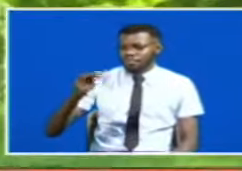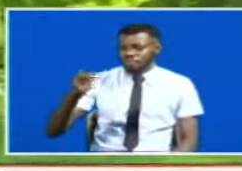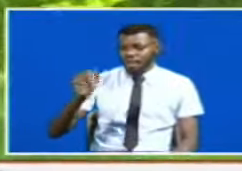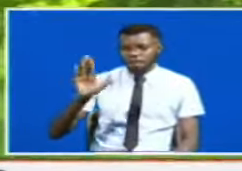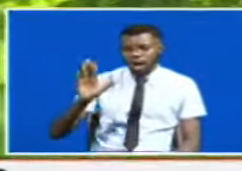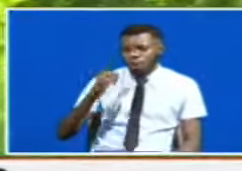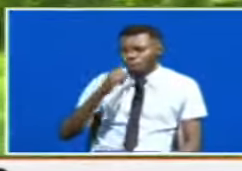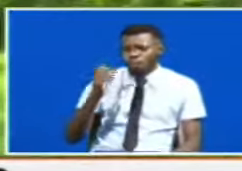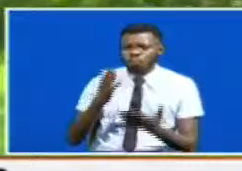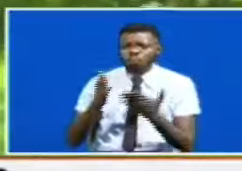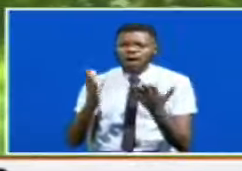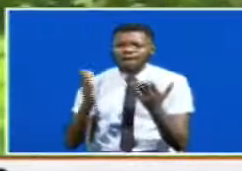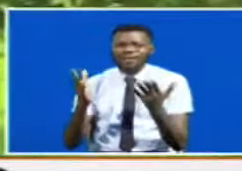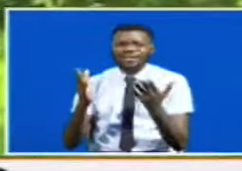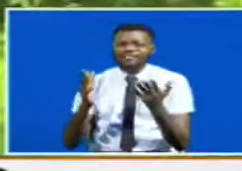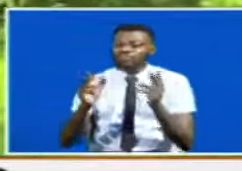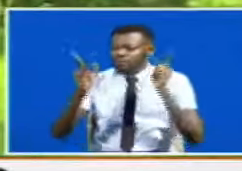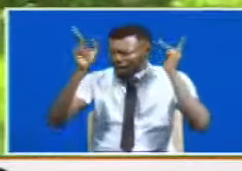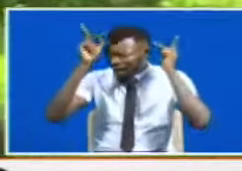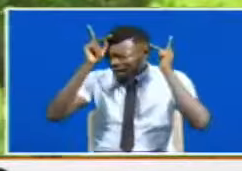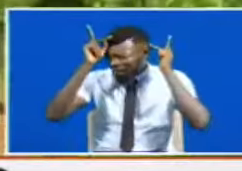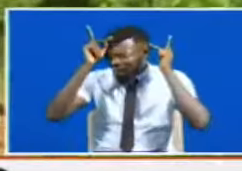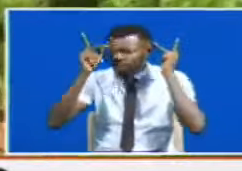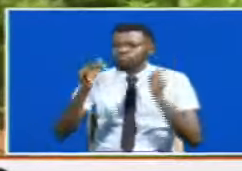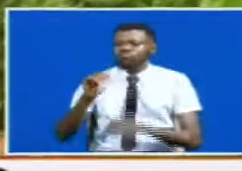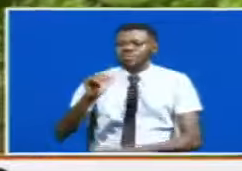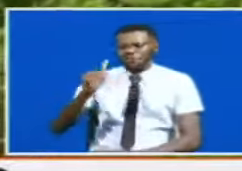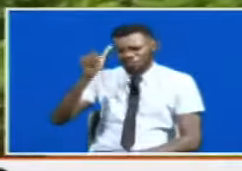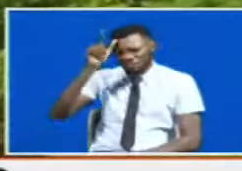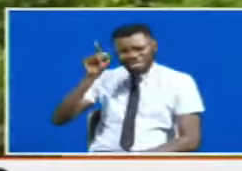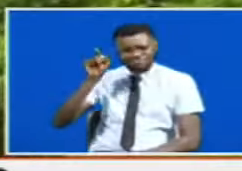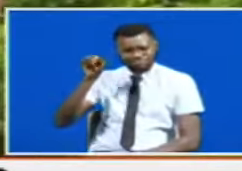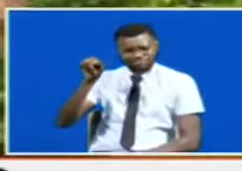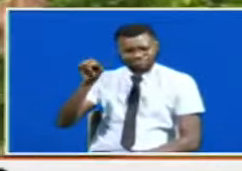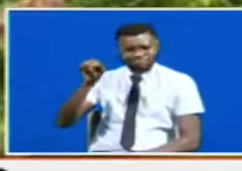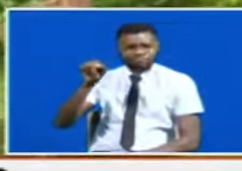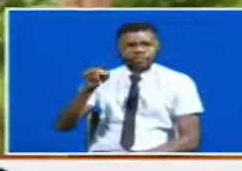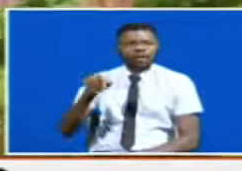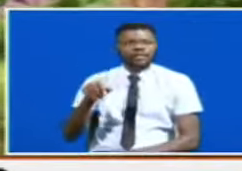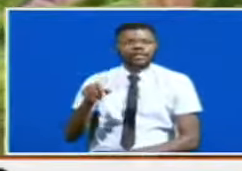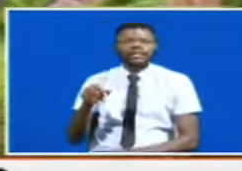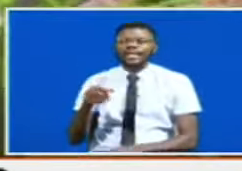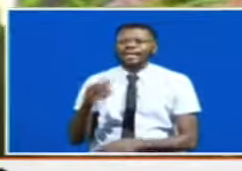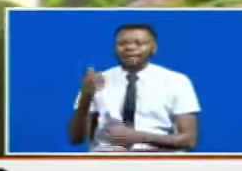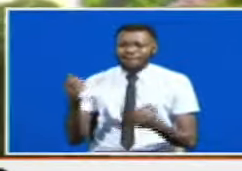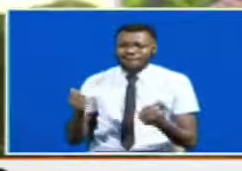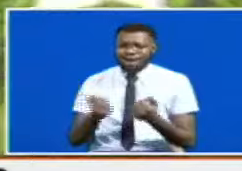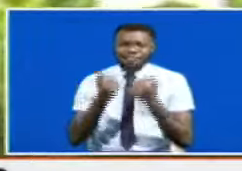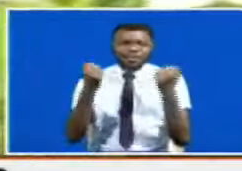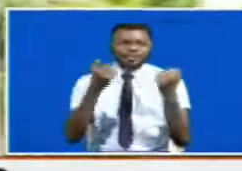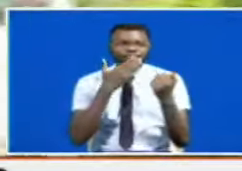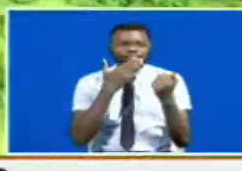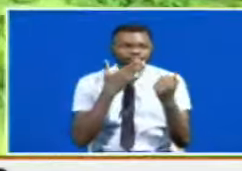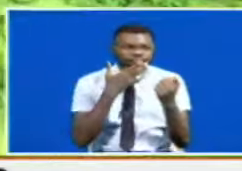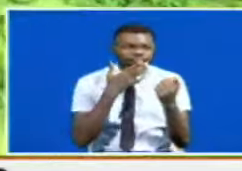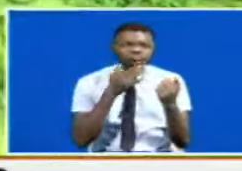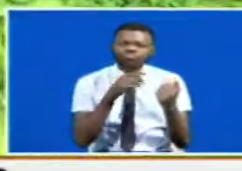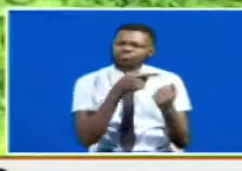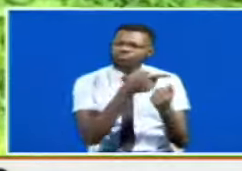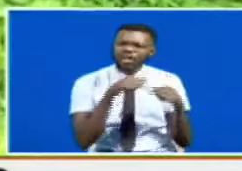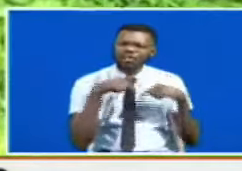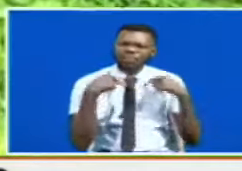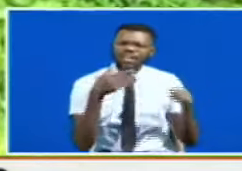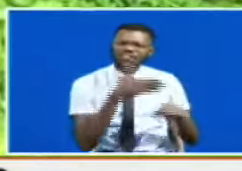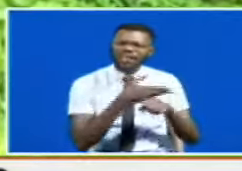Shisasare village in the outskirts of Kakamega town. Since the lifting of the lid on controversial preacher